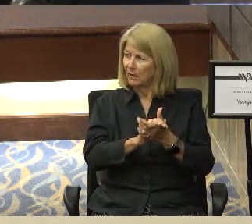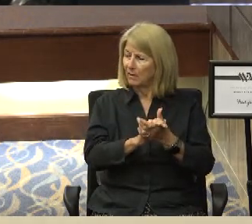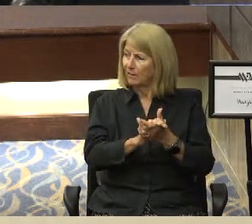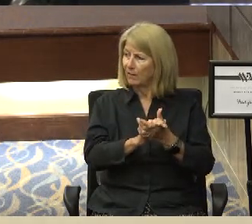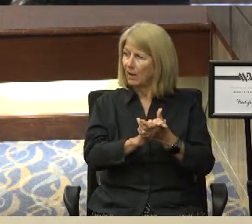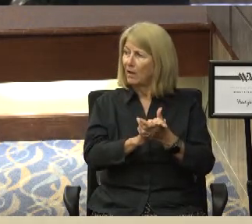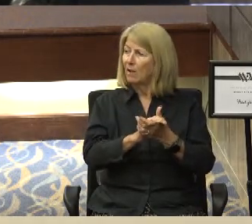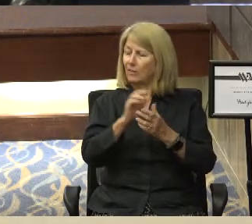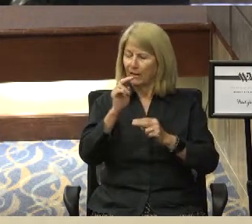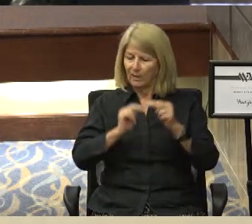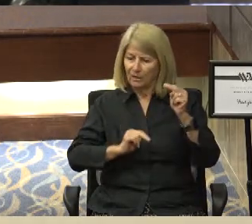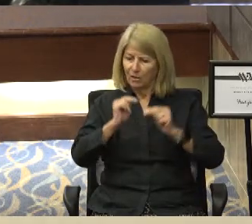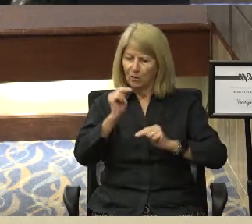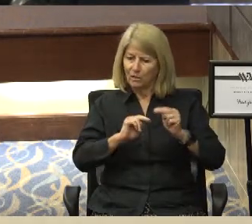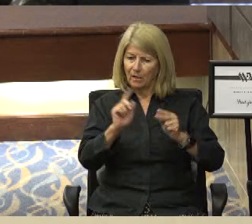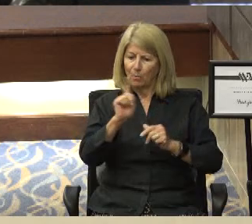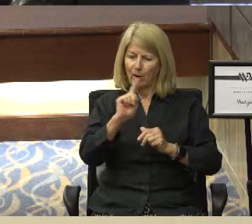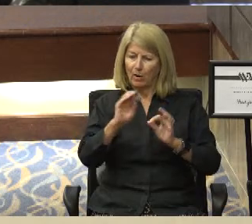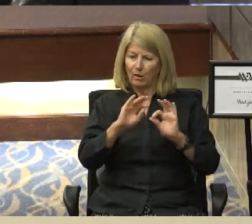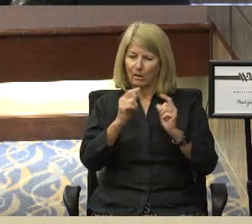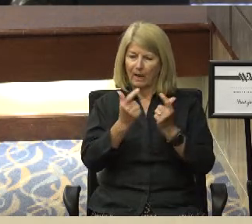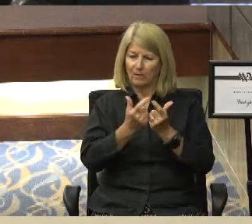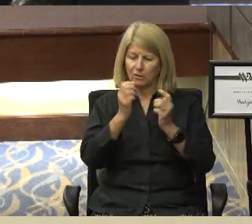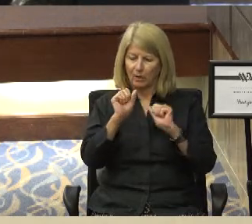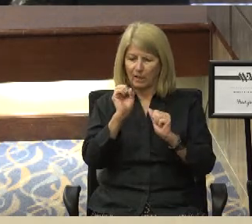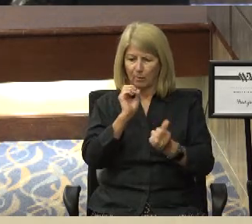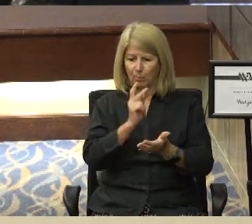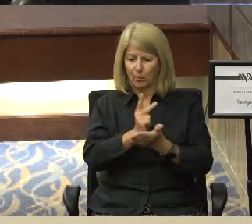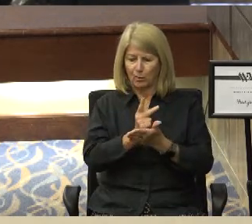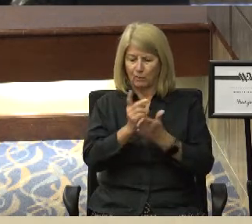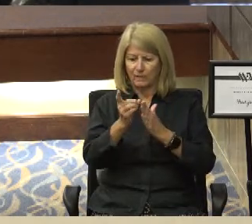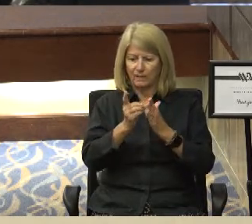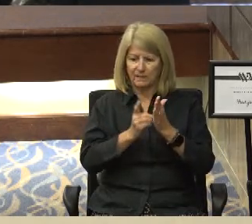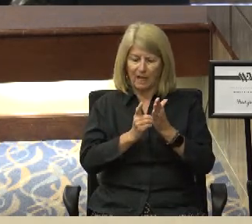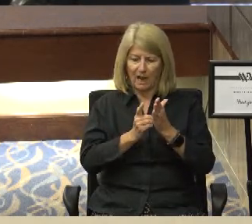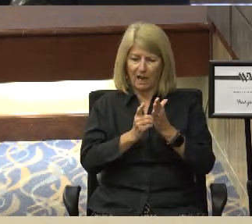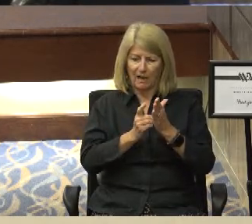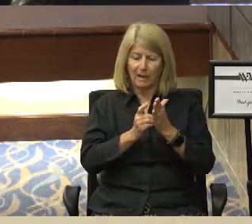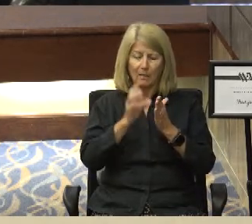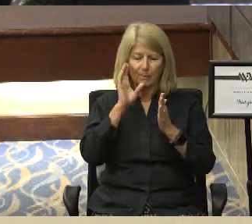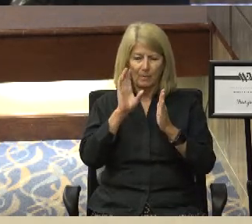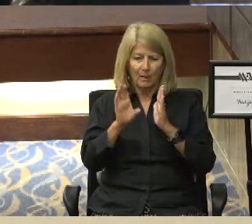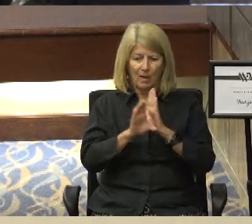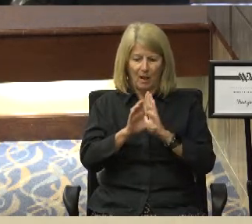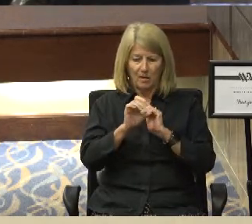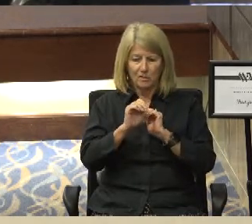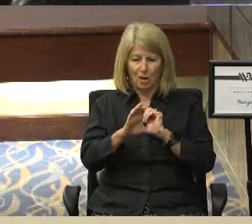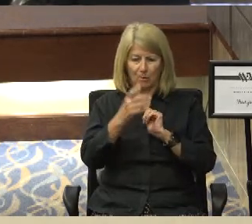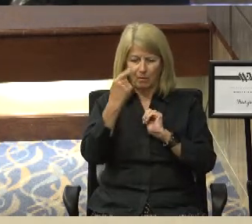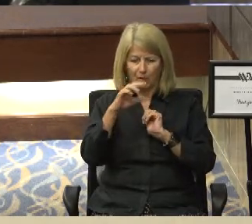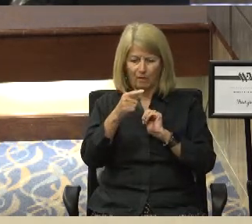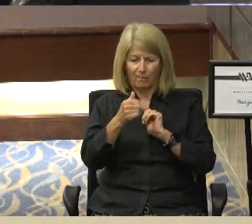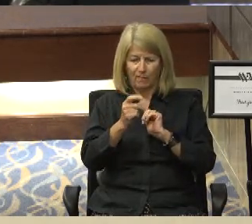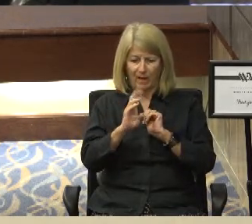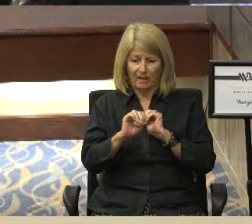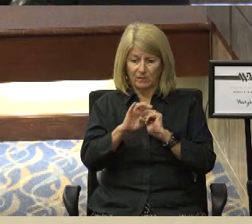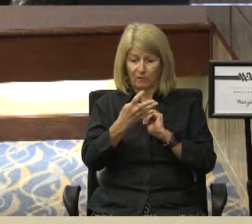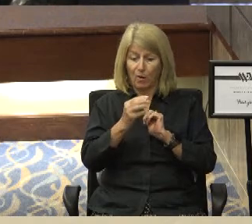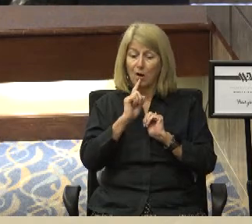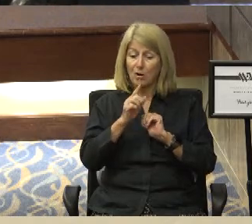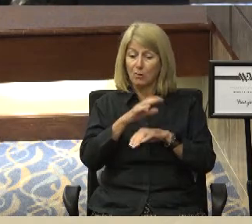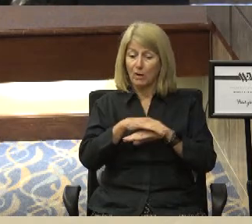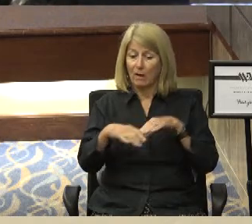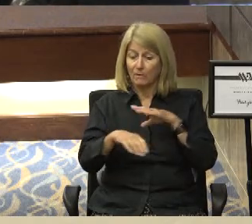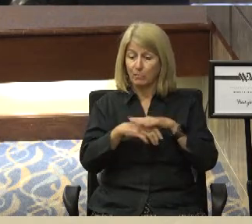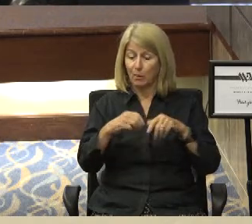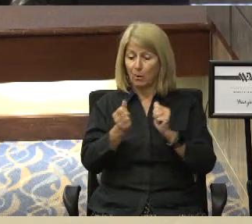to where council will be able to approve design renderings and documents for phase 4. Are y'all comfortable with